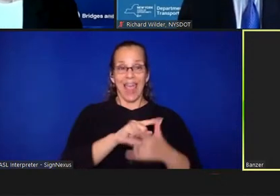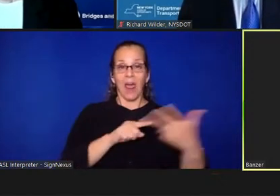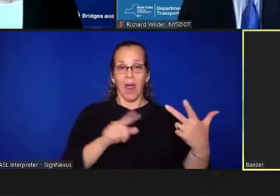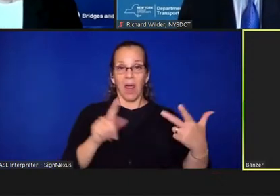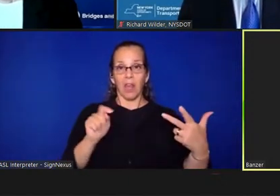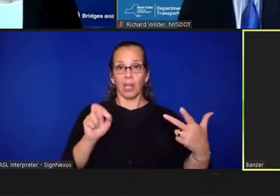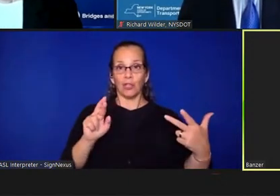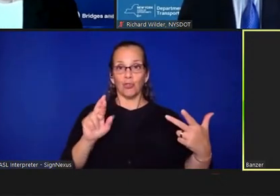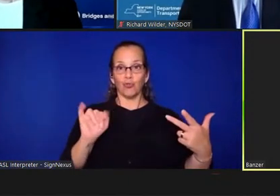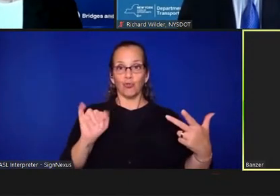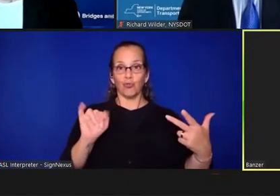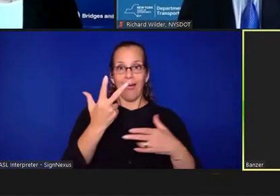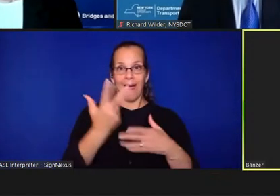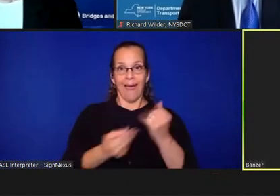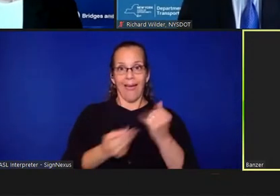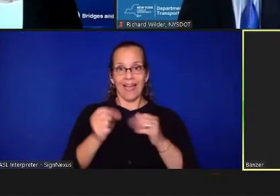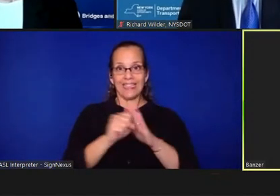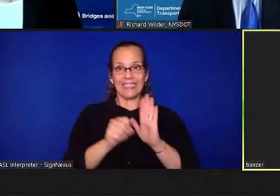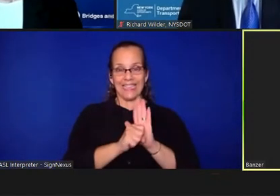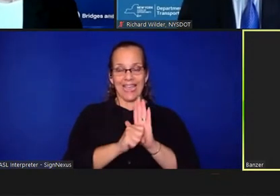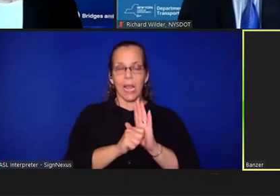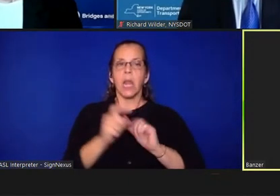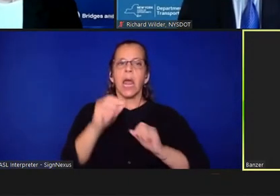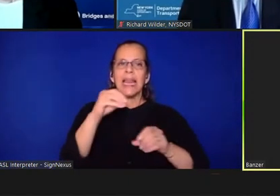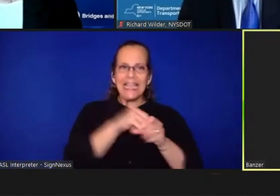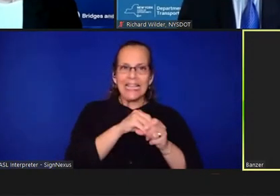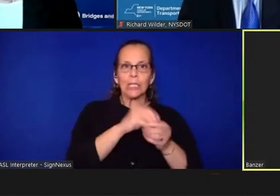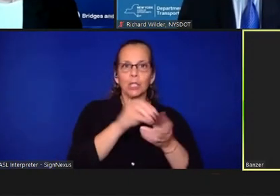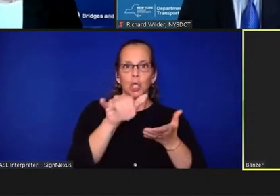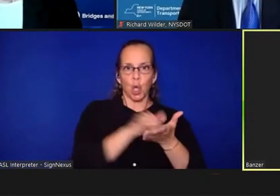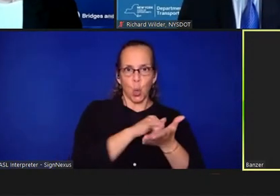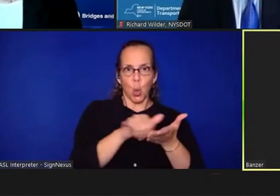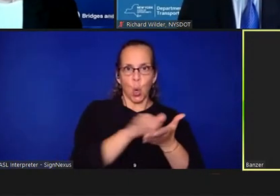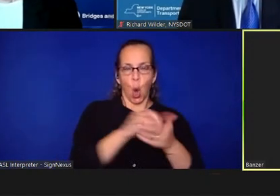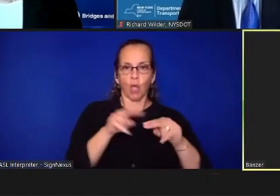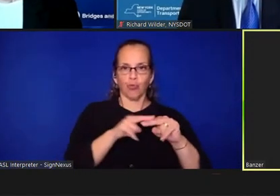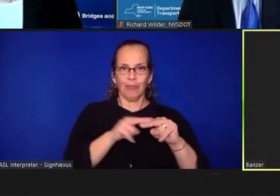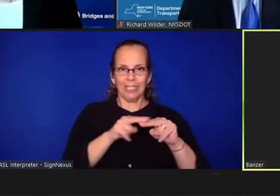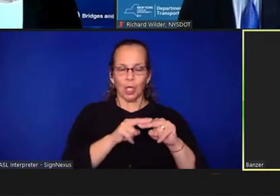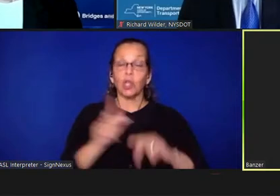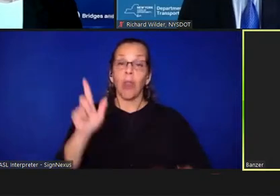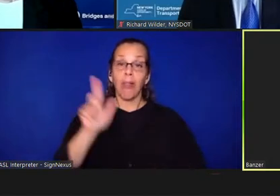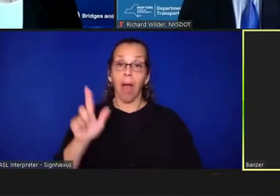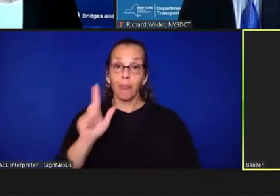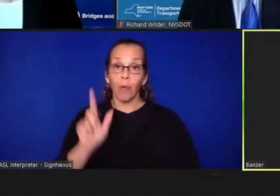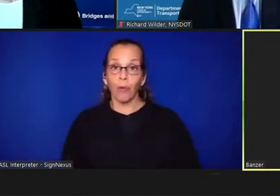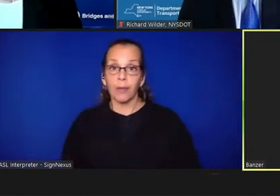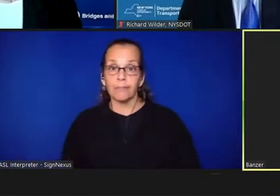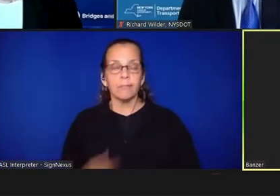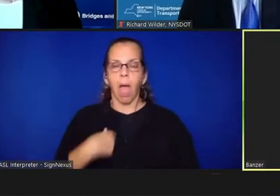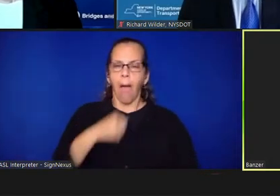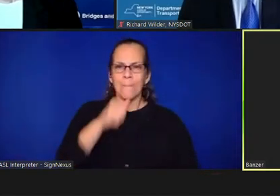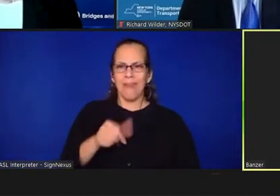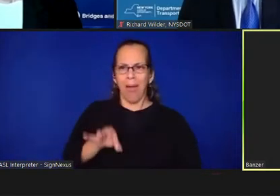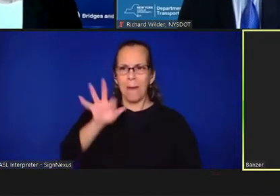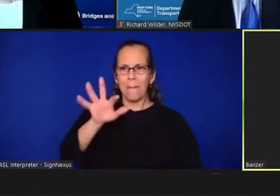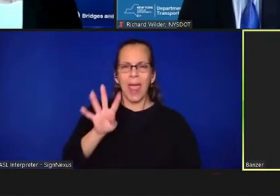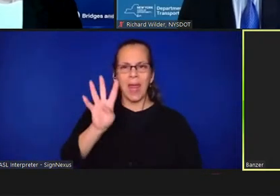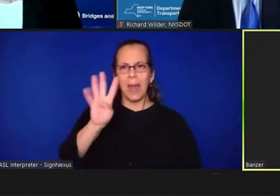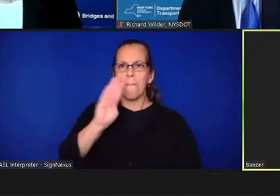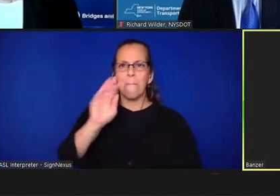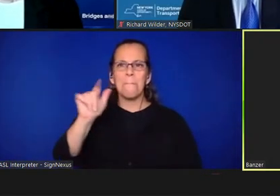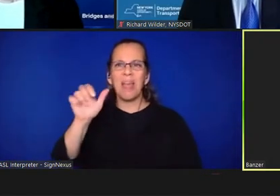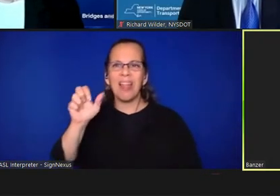single new train station is a library because I'm not giving a billion dollars to be poured underground as the sea levels are rising